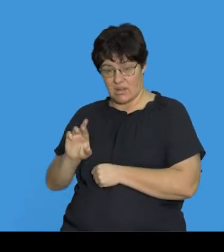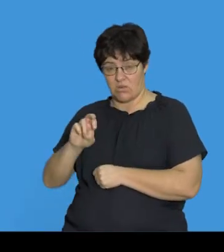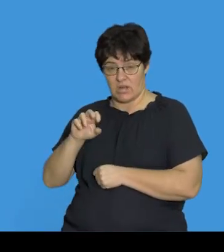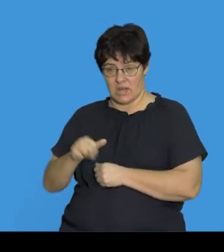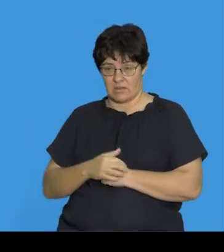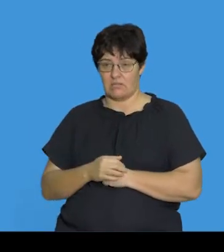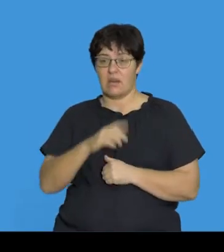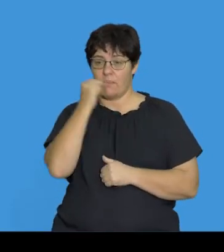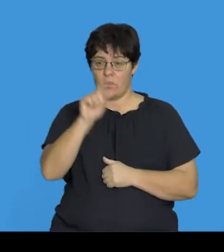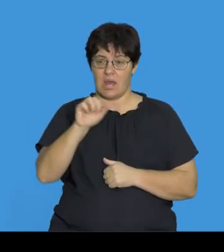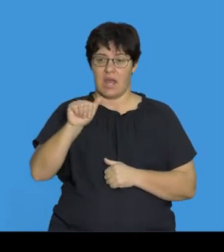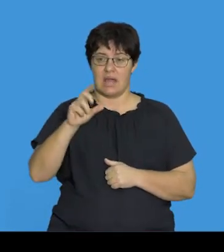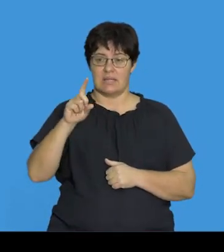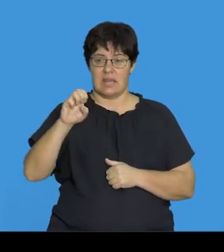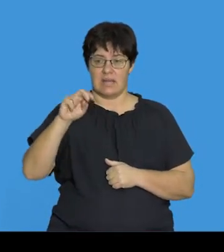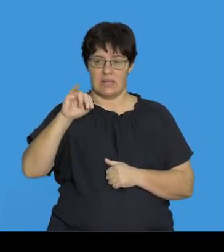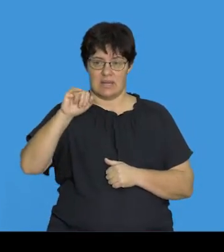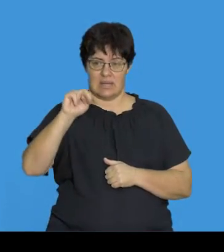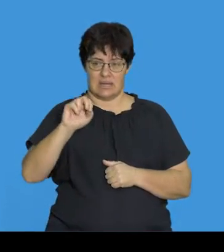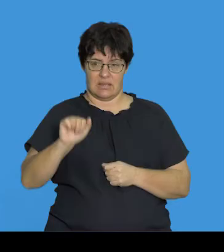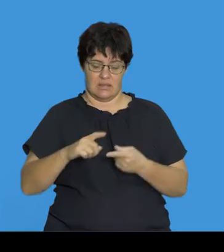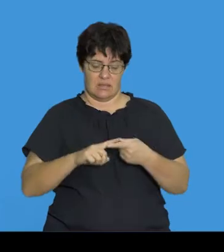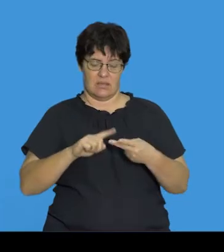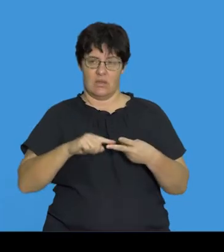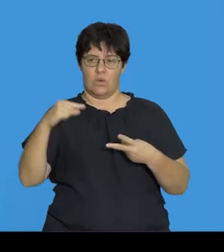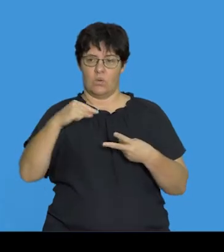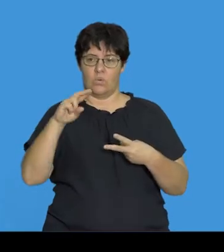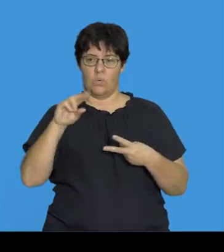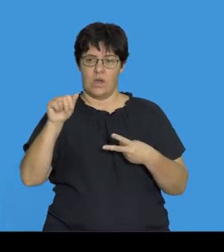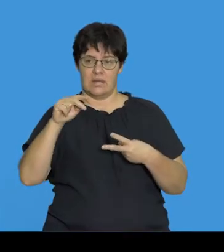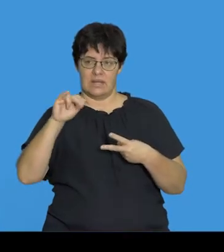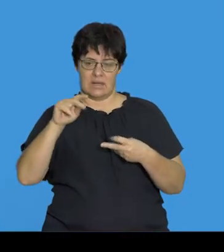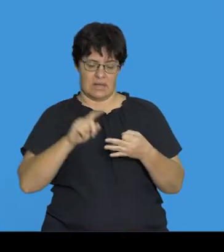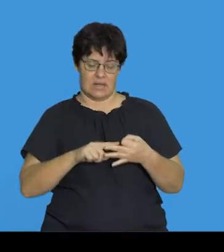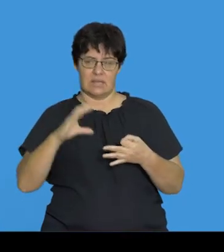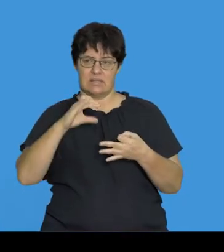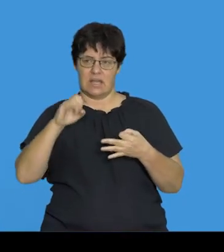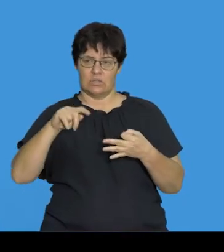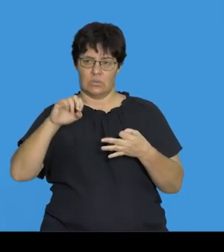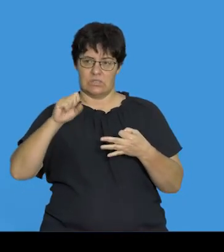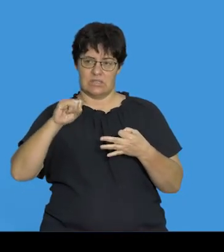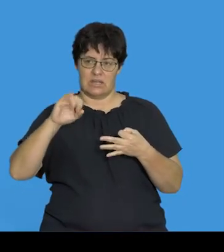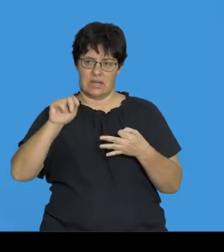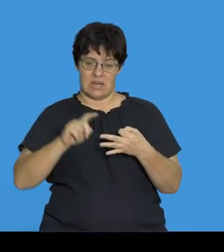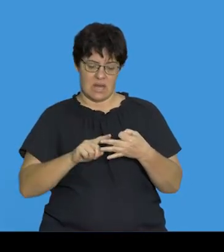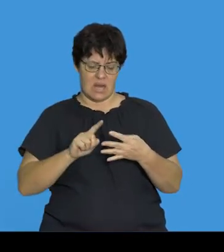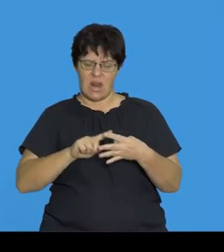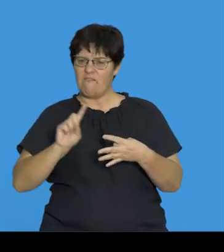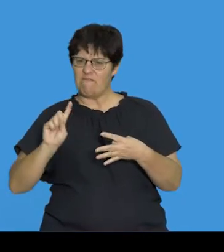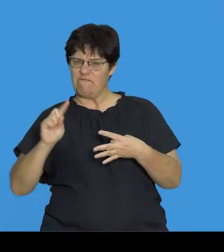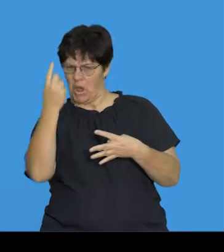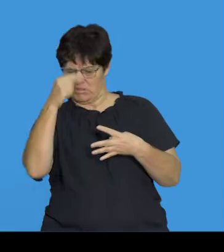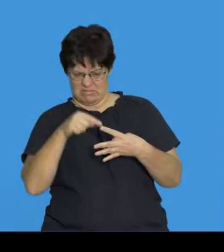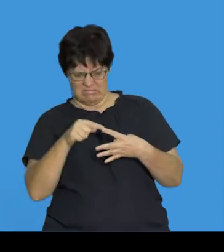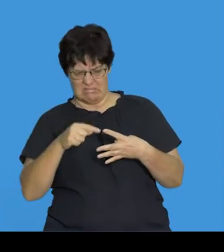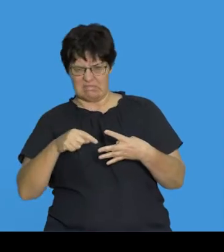are called adenine, guanine, cytosine, and for the first time we see something